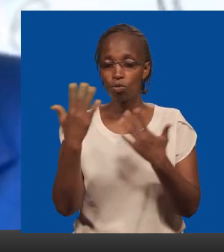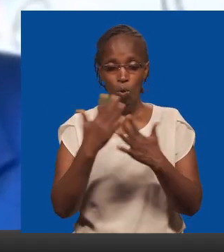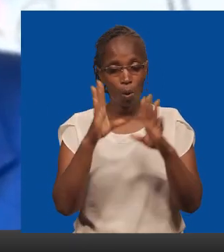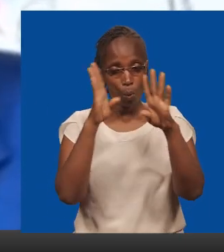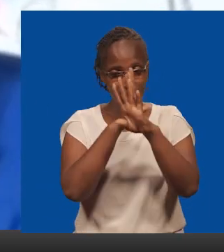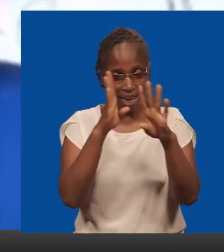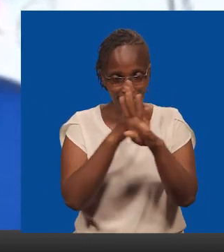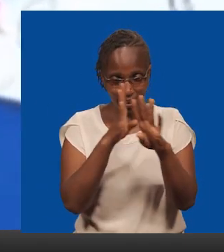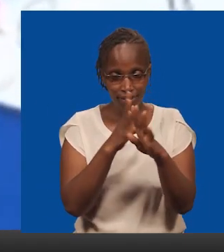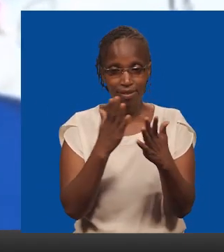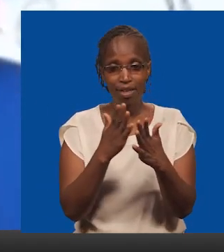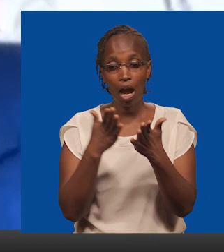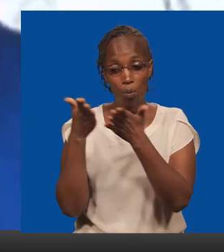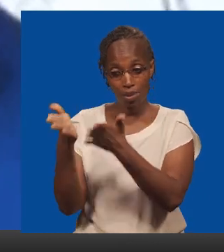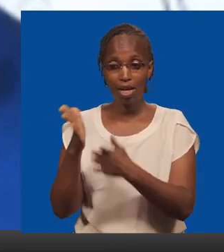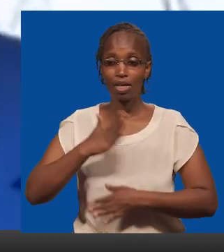not telling me where I was.